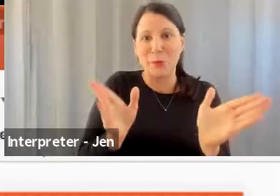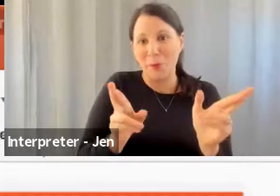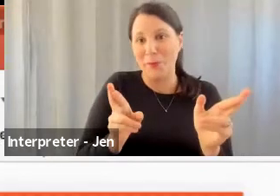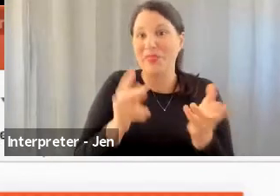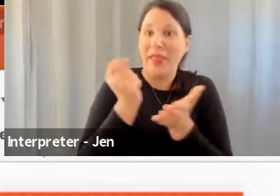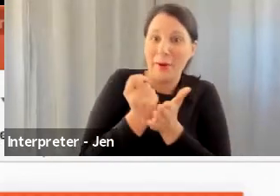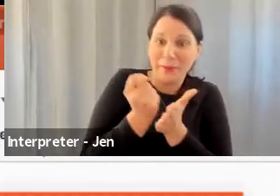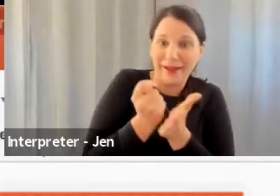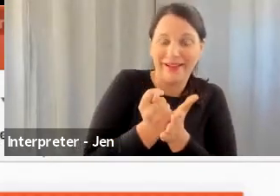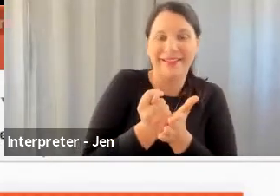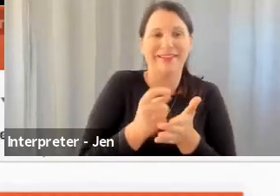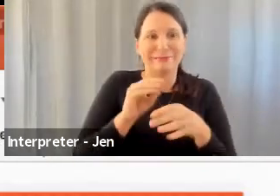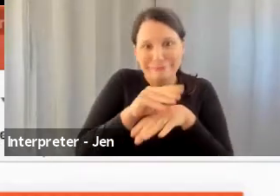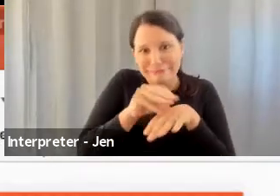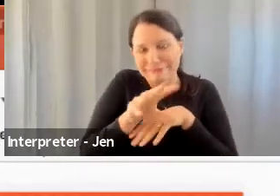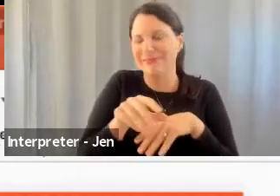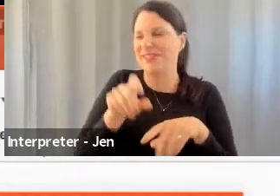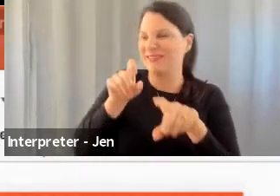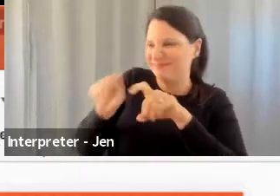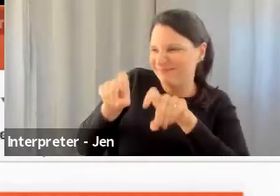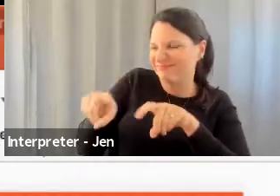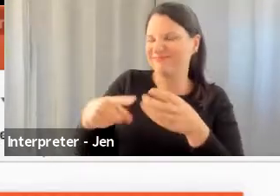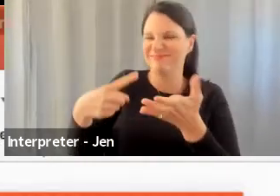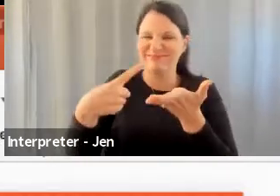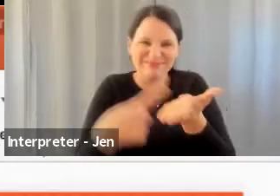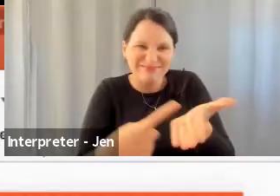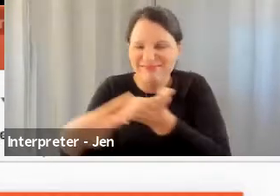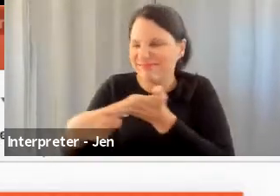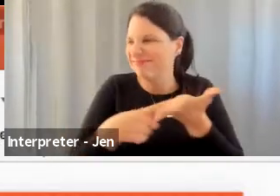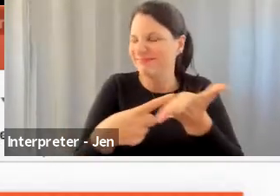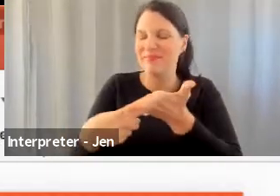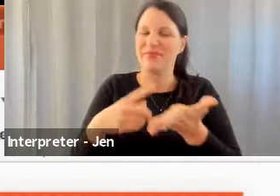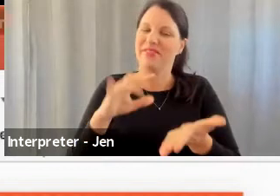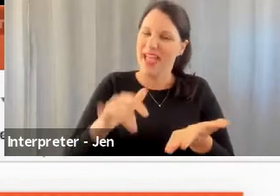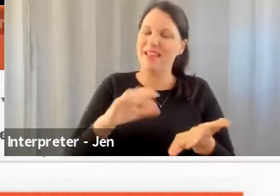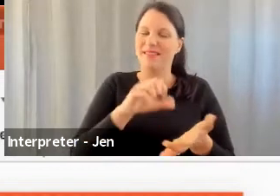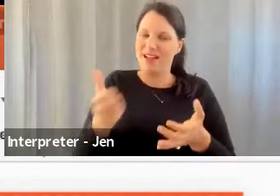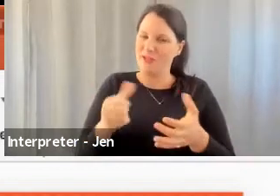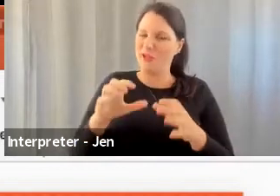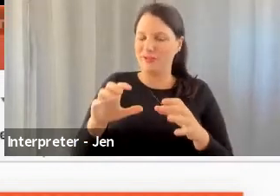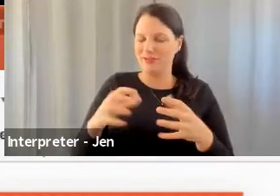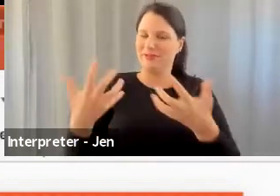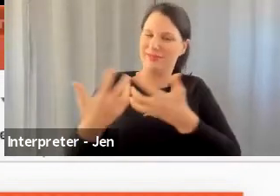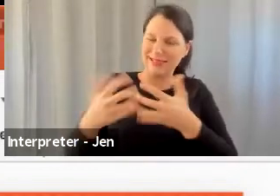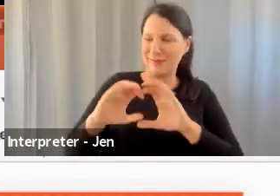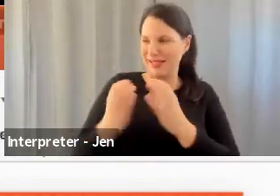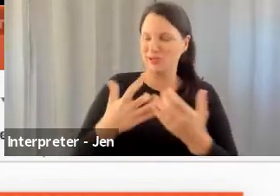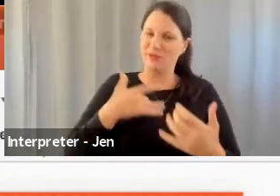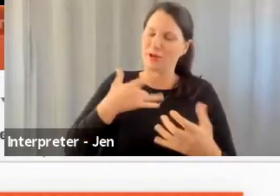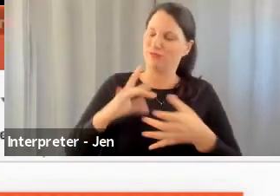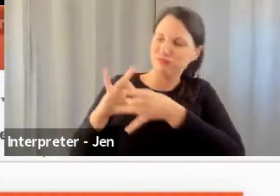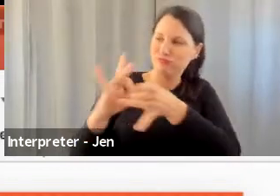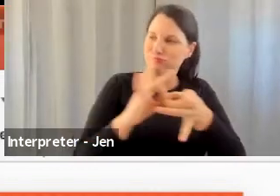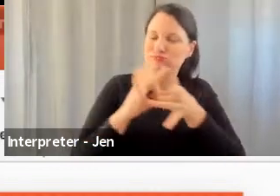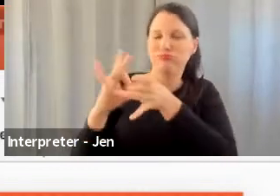guys get help with the questions, you talk with other classmates, and you kind of build this online community around your course.